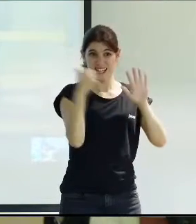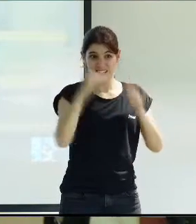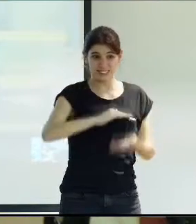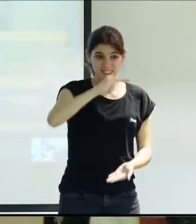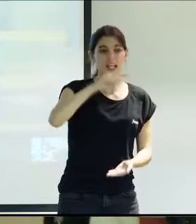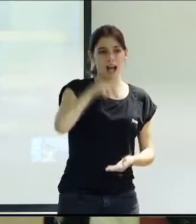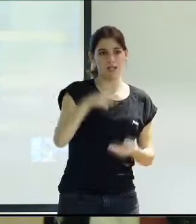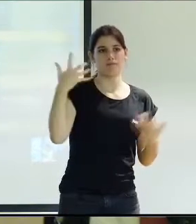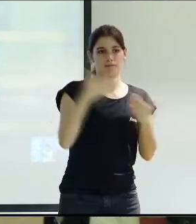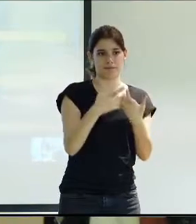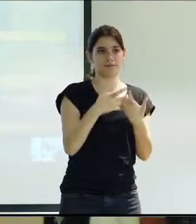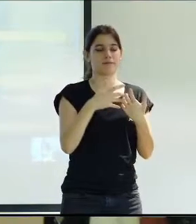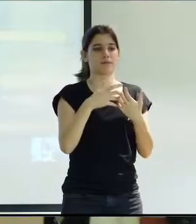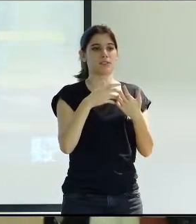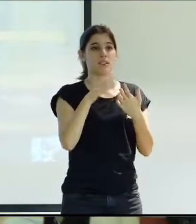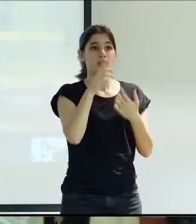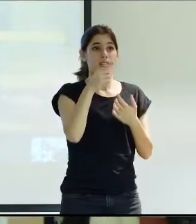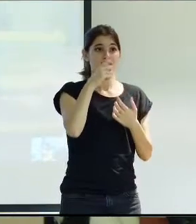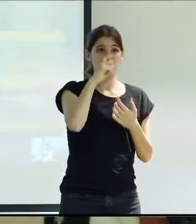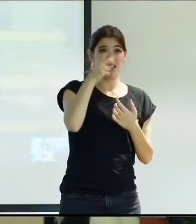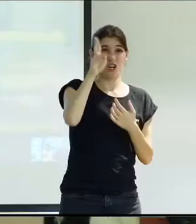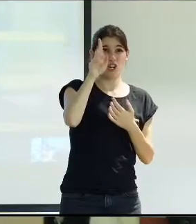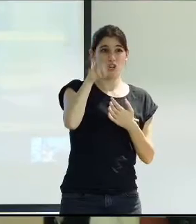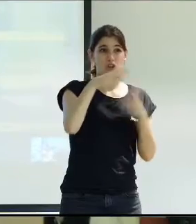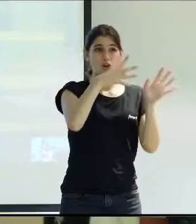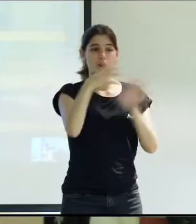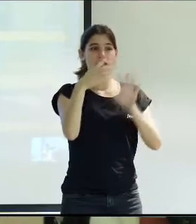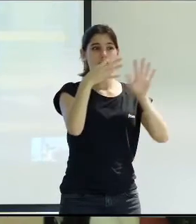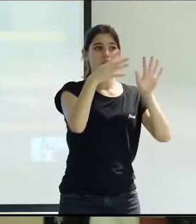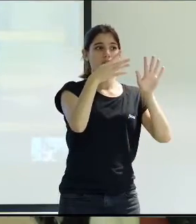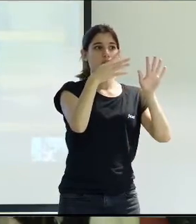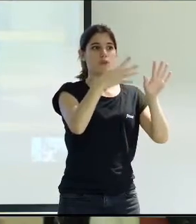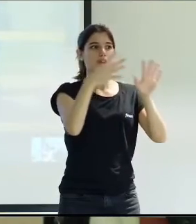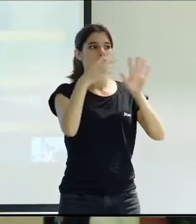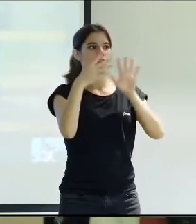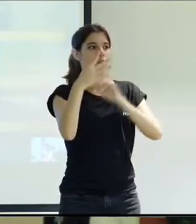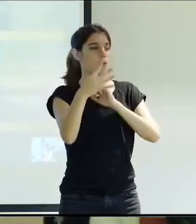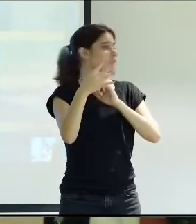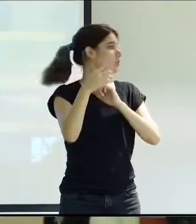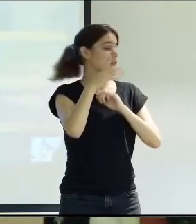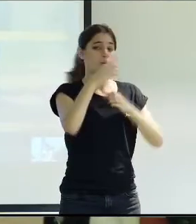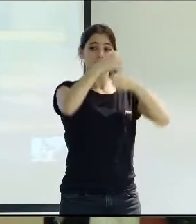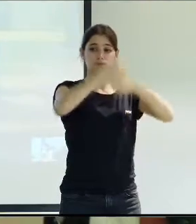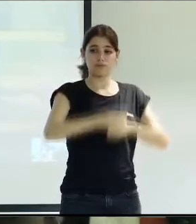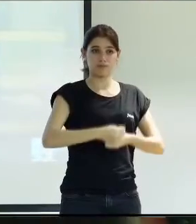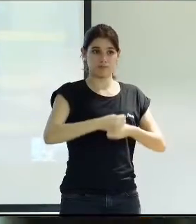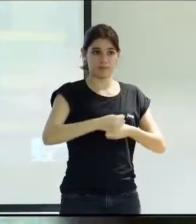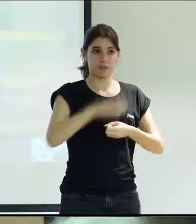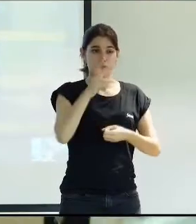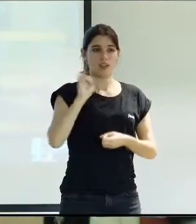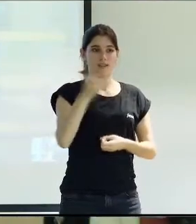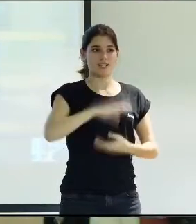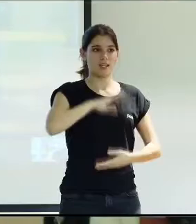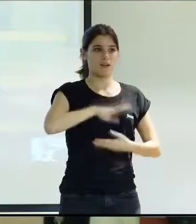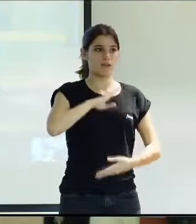medular injury when he was 16 years old, and he spent time in